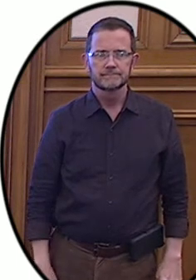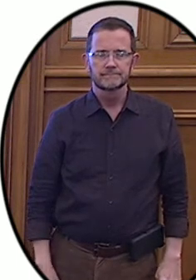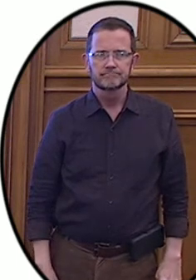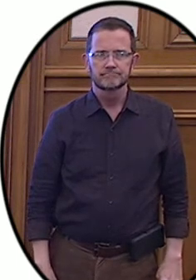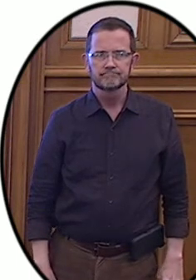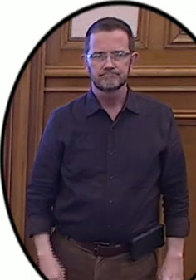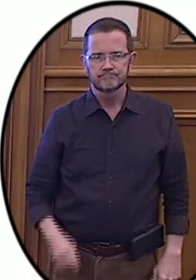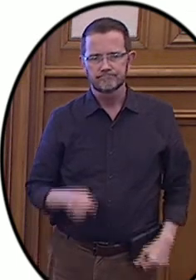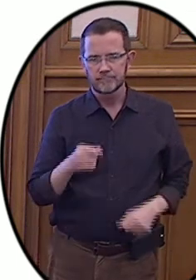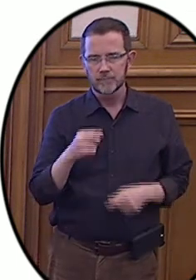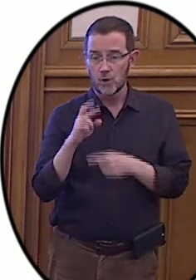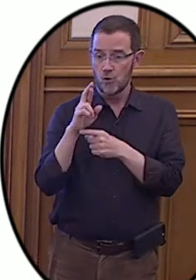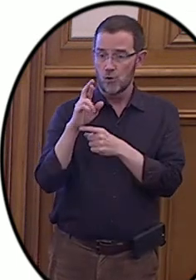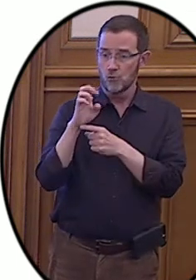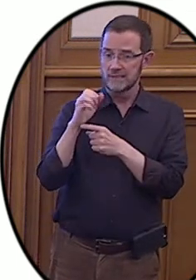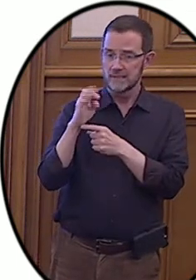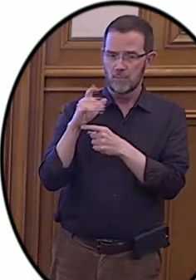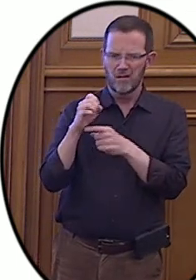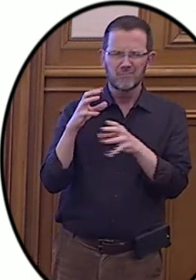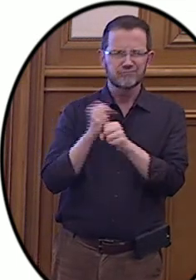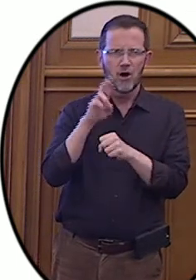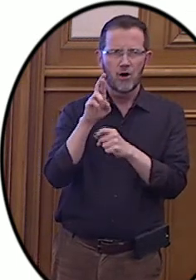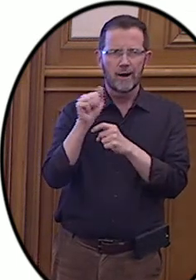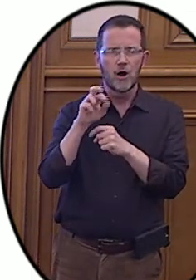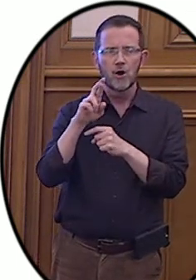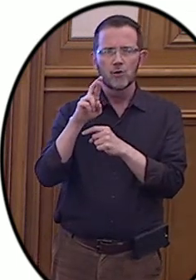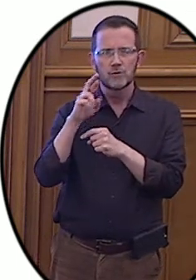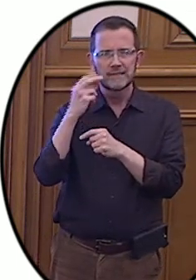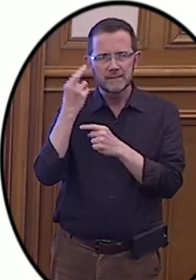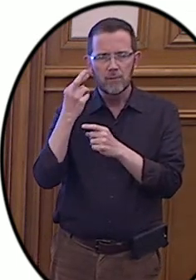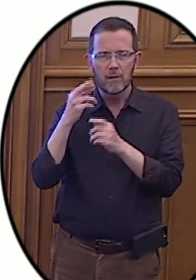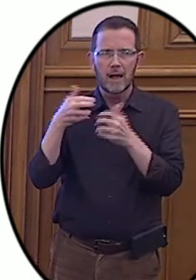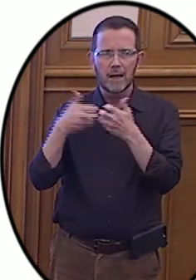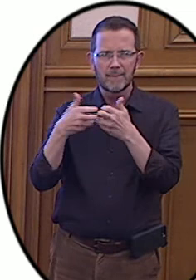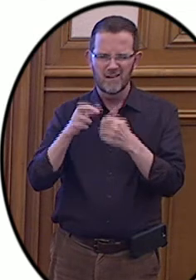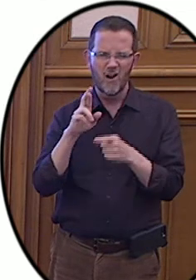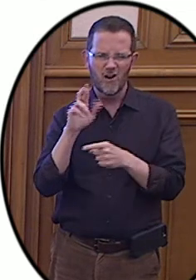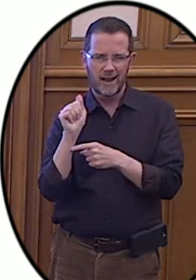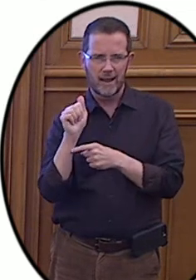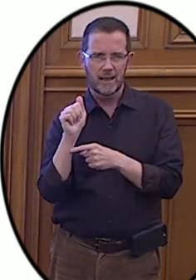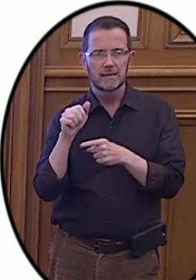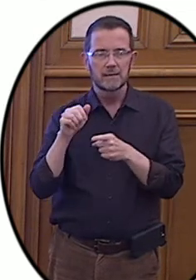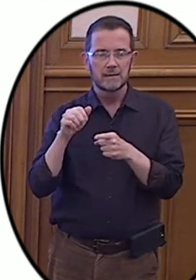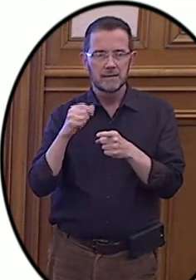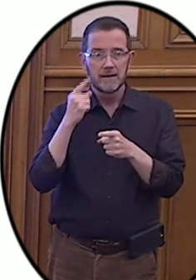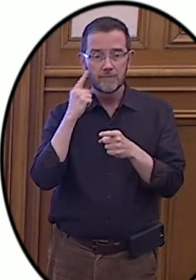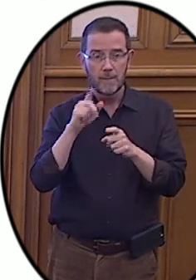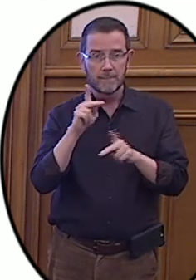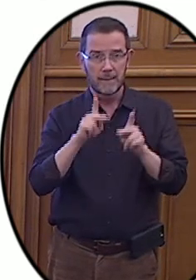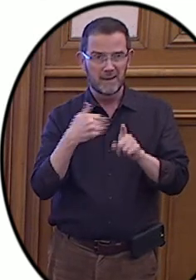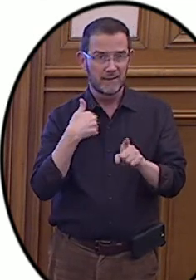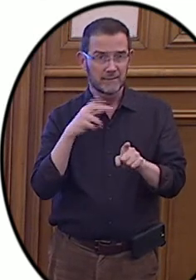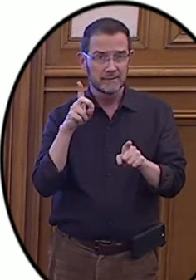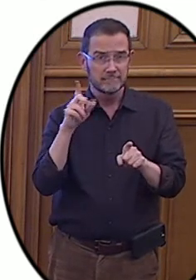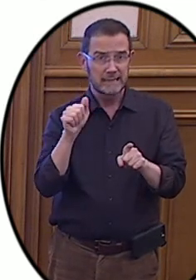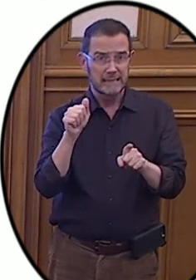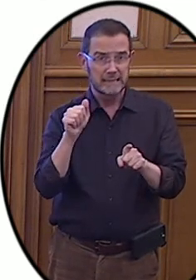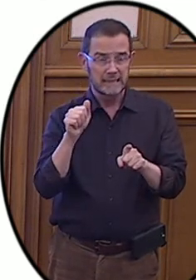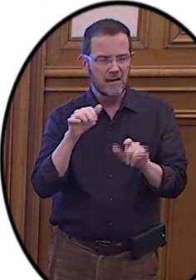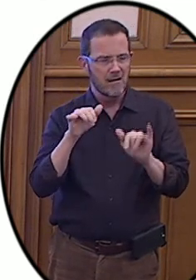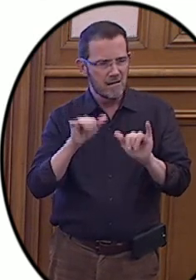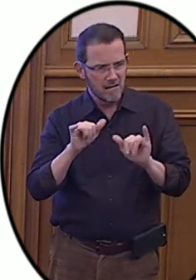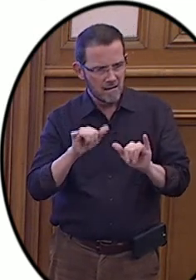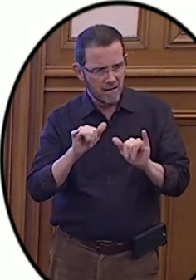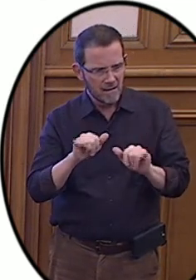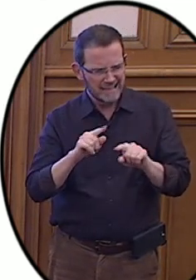reasonable accommodations for disability present a different perspective on